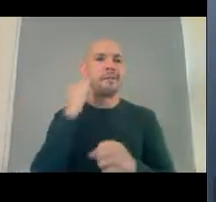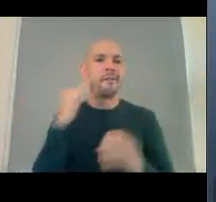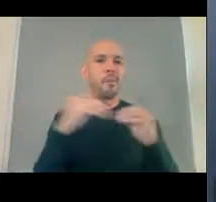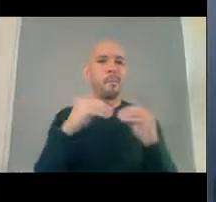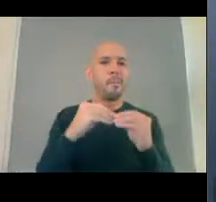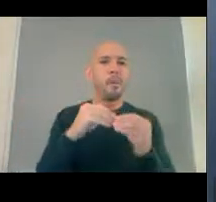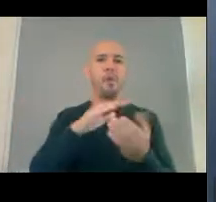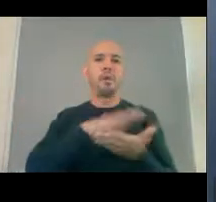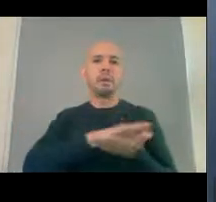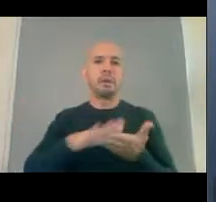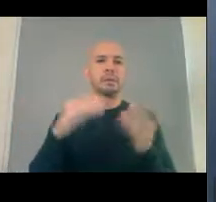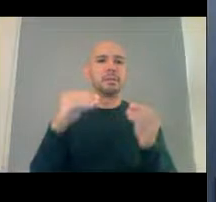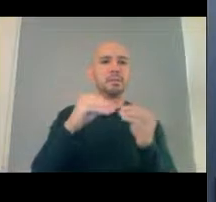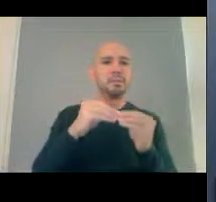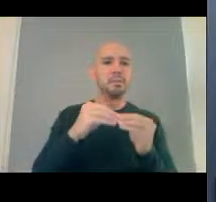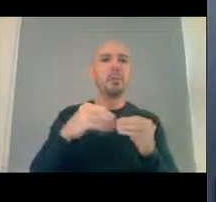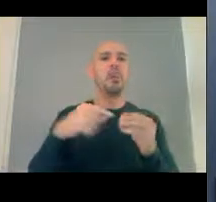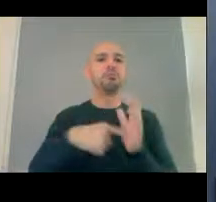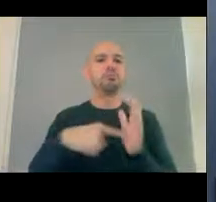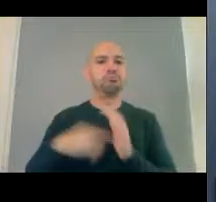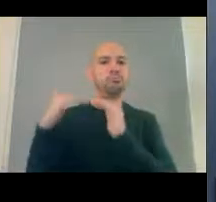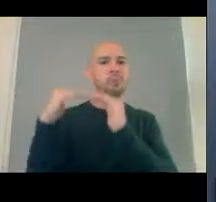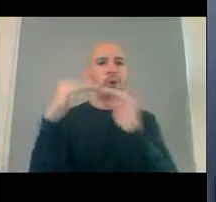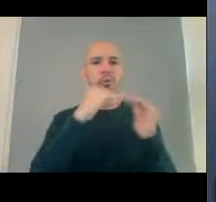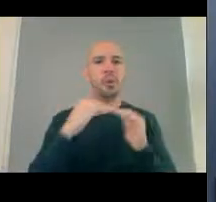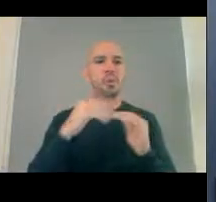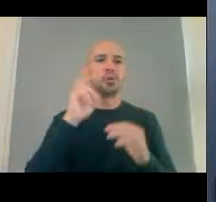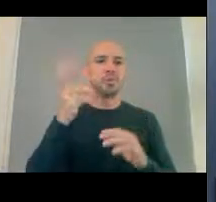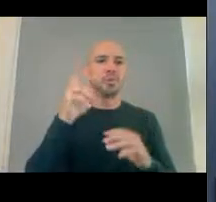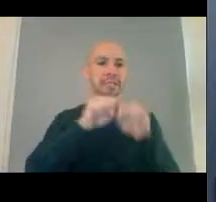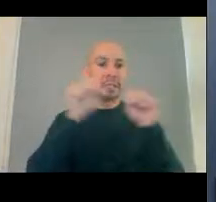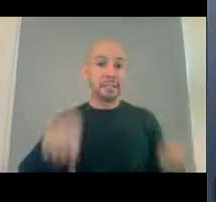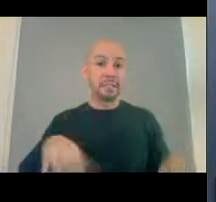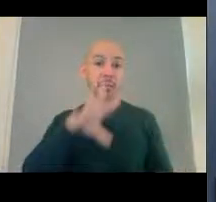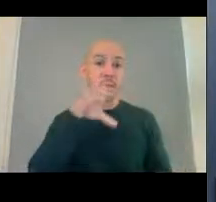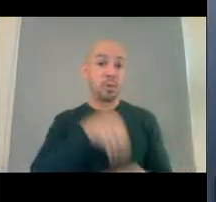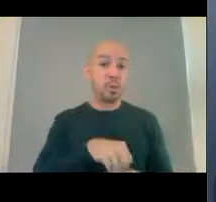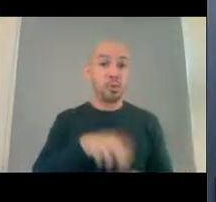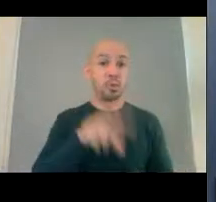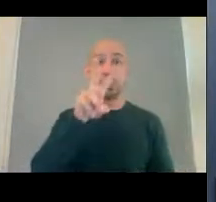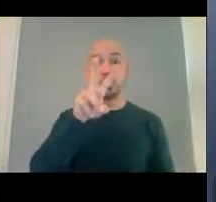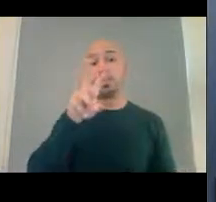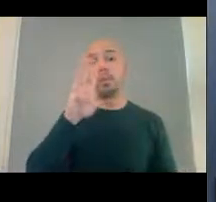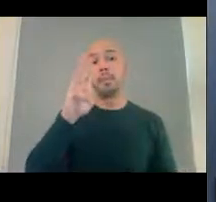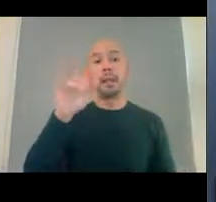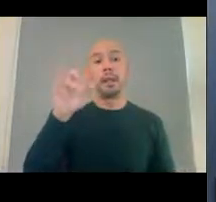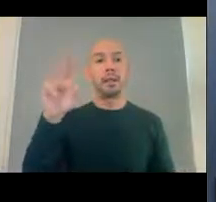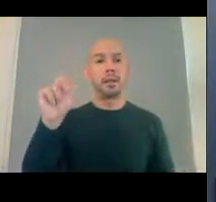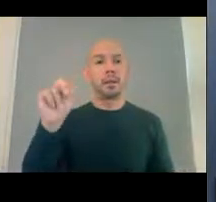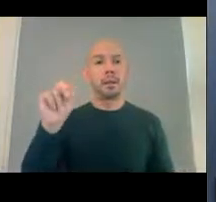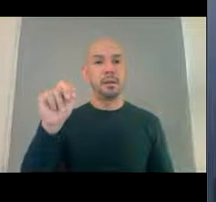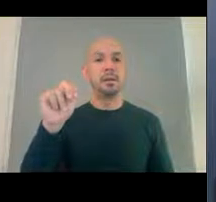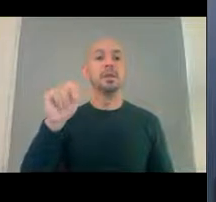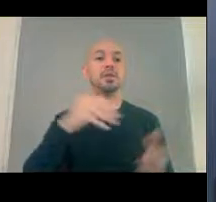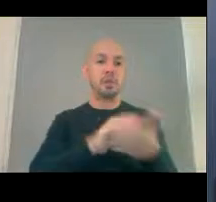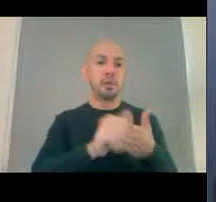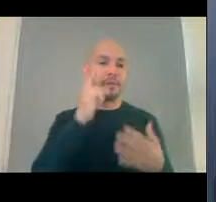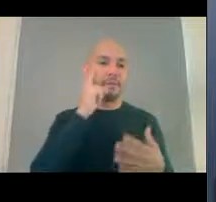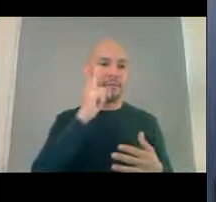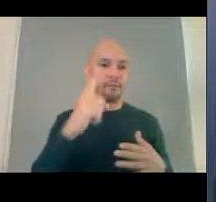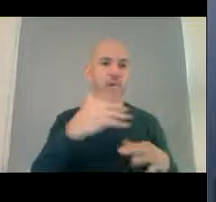transportation system it includes 4.2 billion dollars in prop 1a funding for high speed rail 3.65